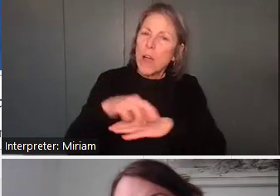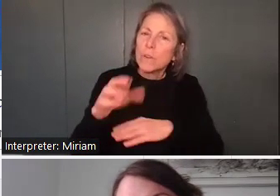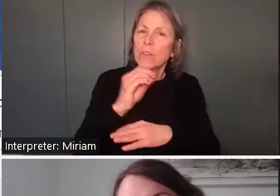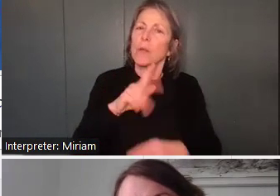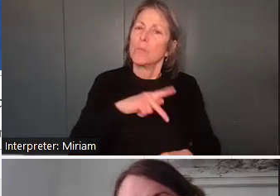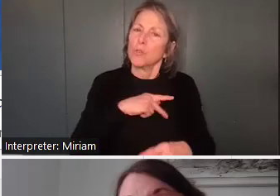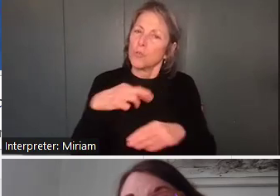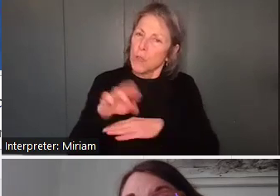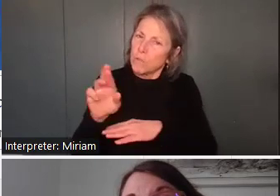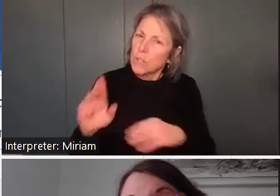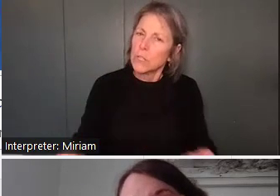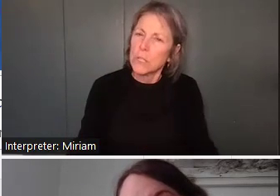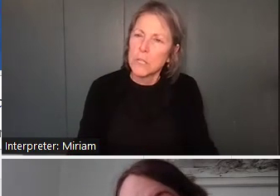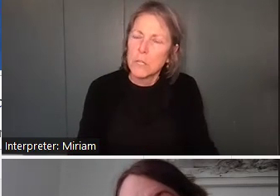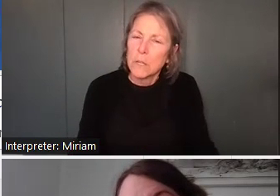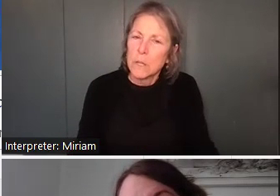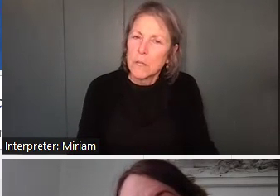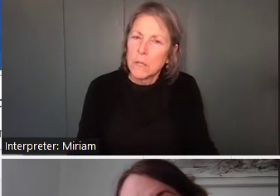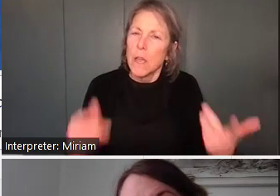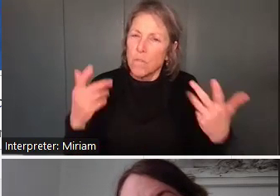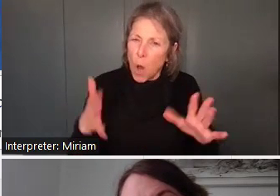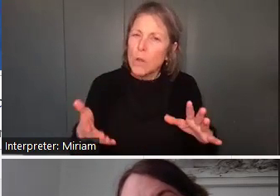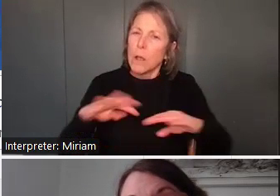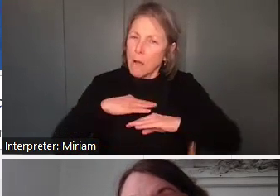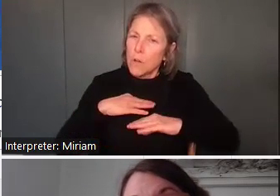personal reference, and then we've covered it, right?